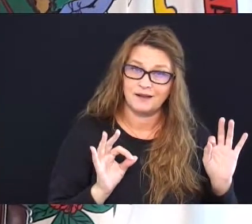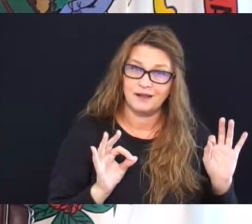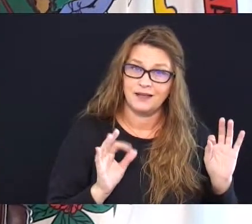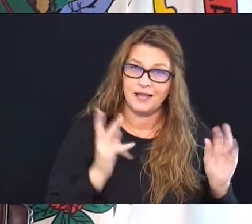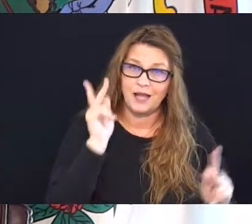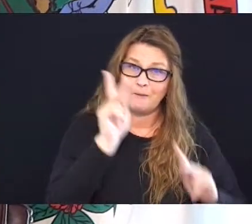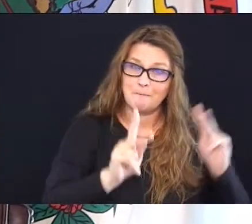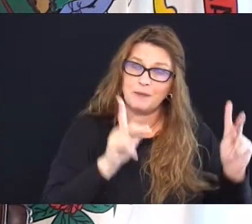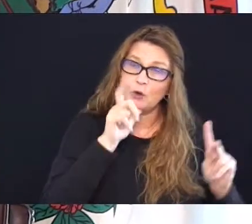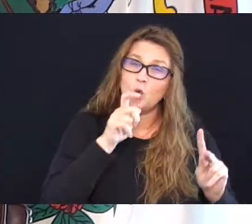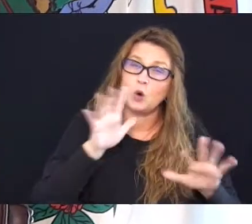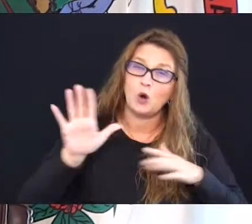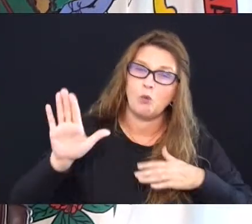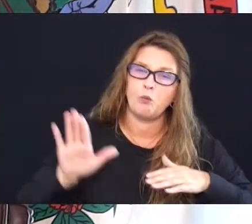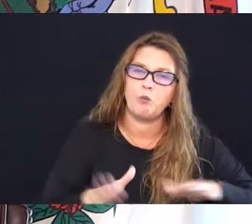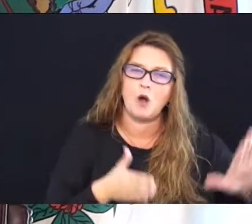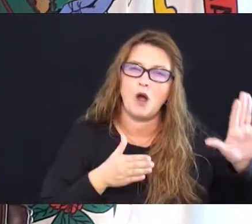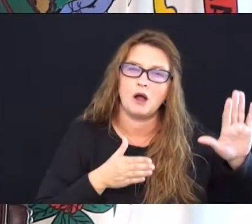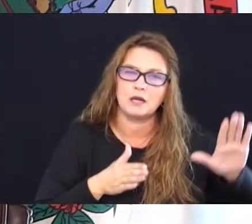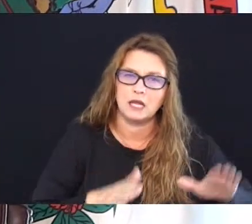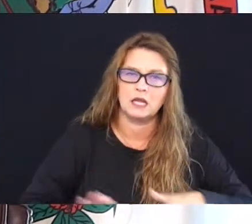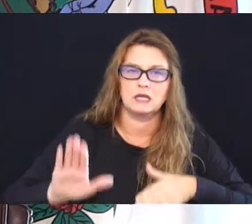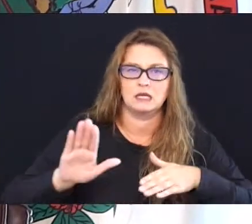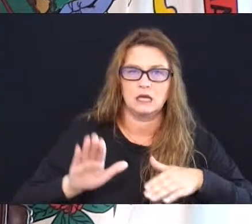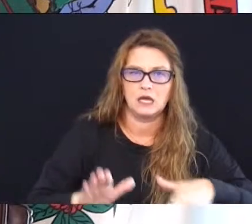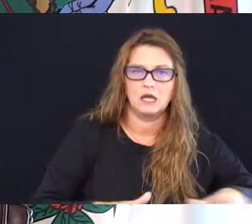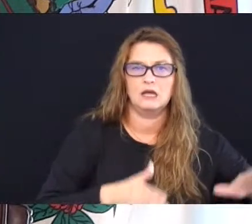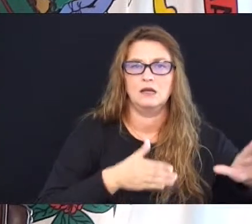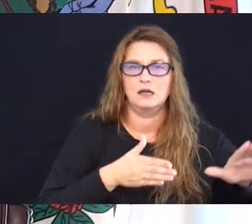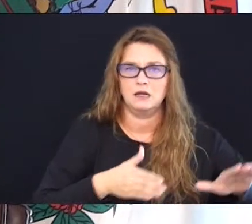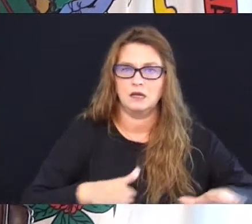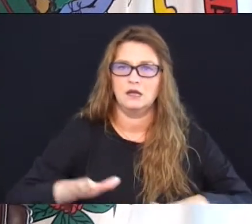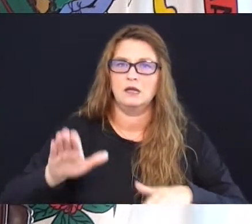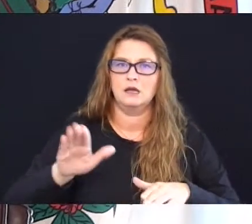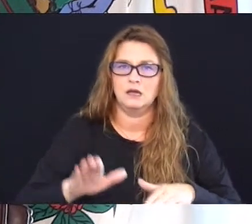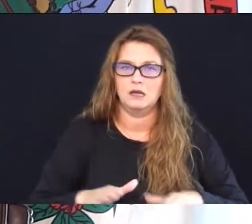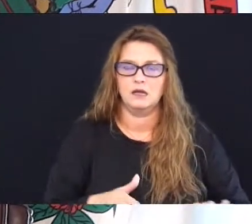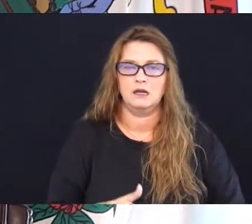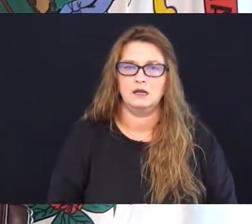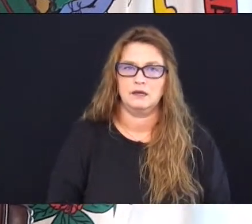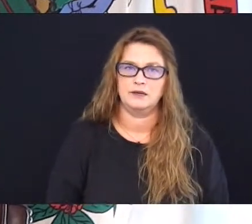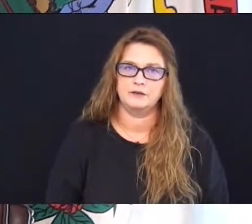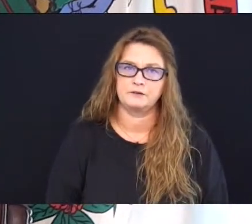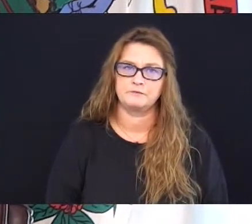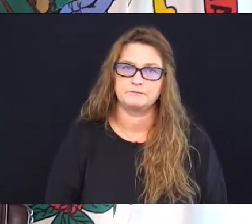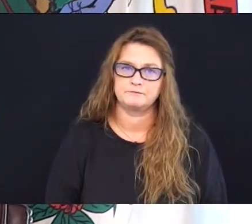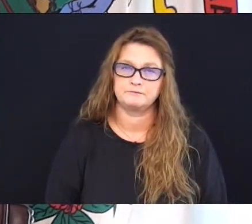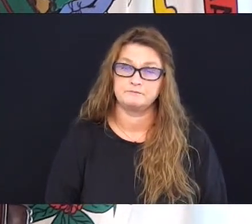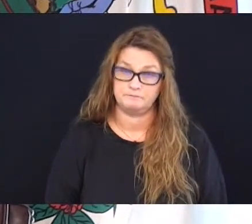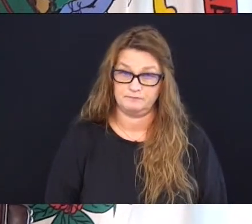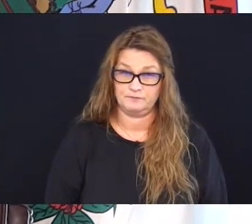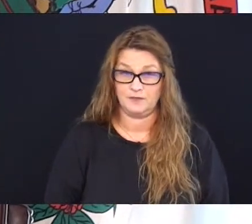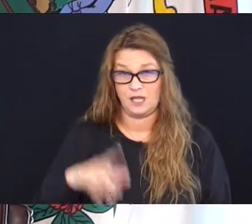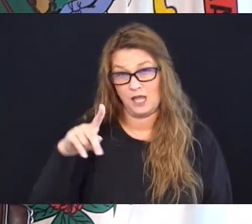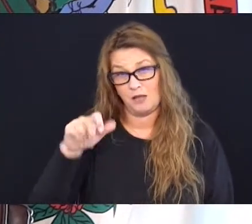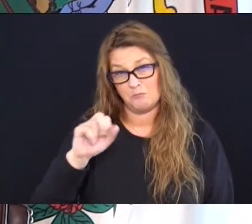walking as refugees into Poland or wherever it may be. Now,